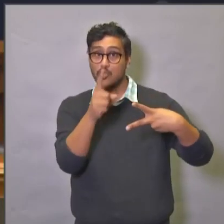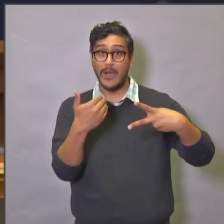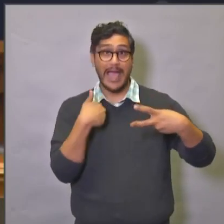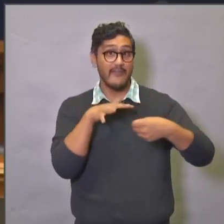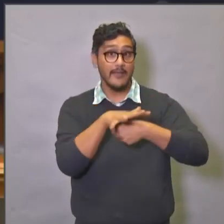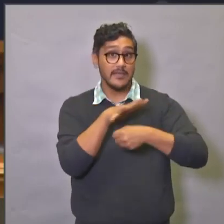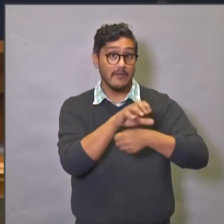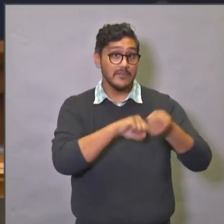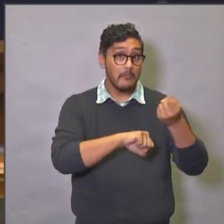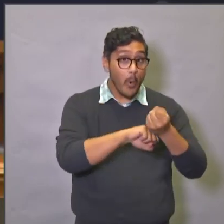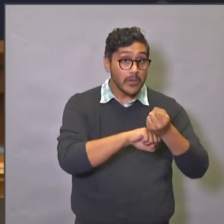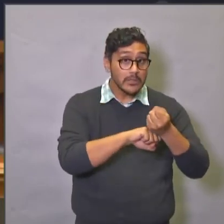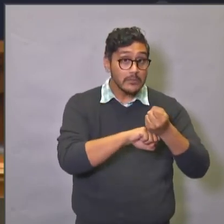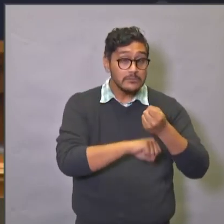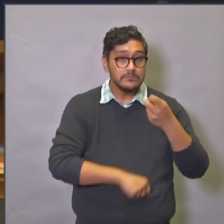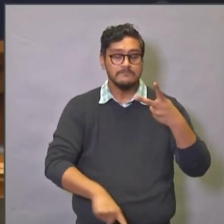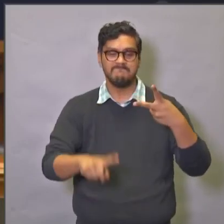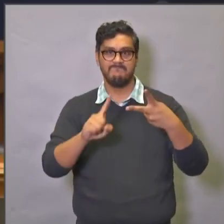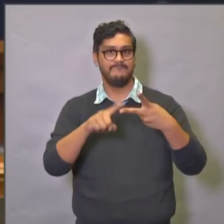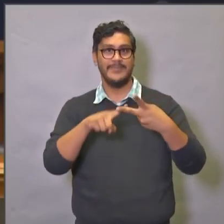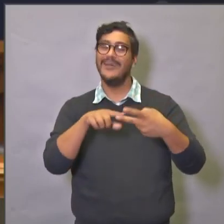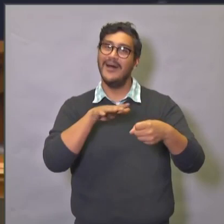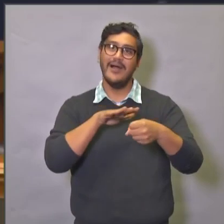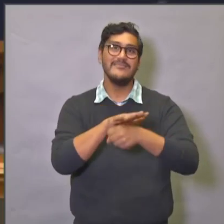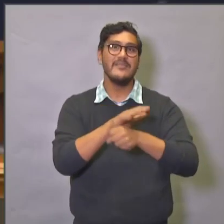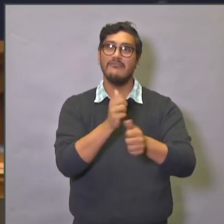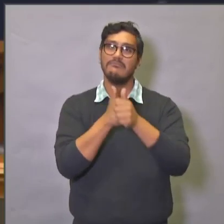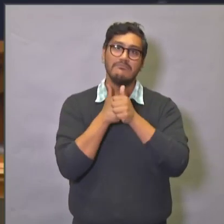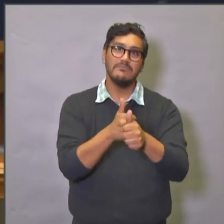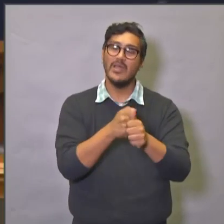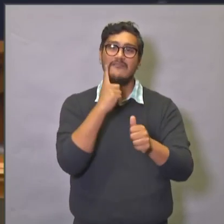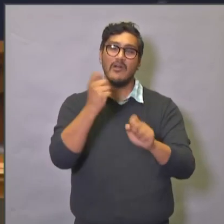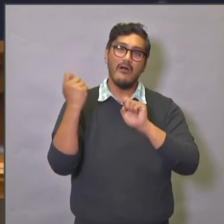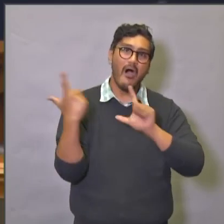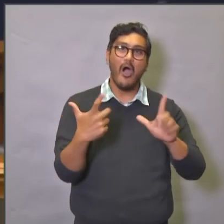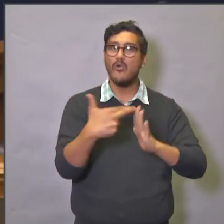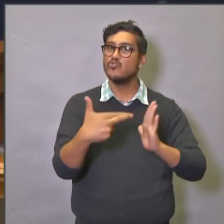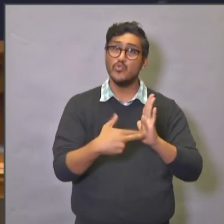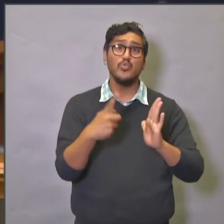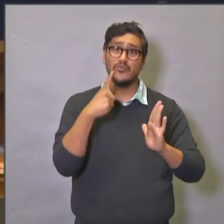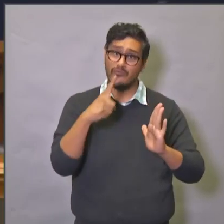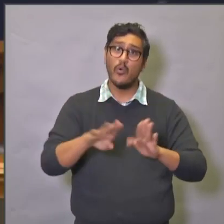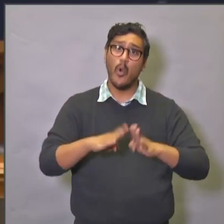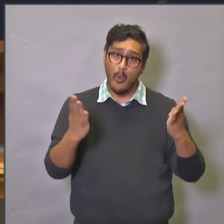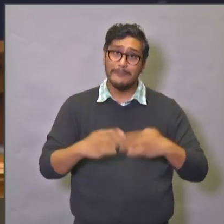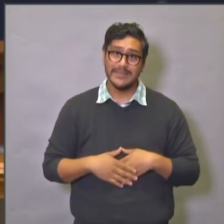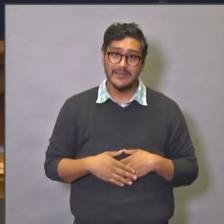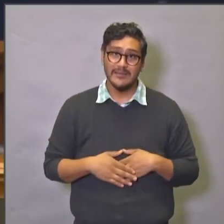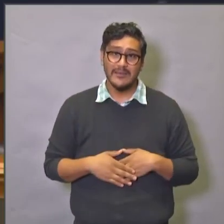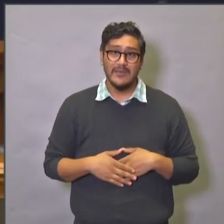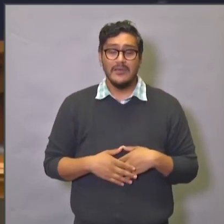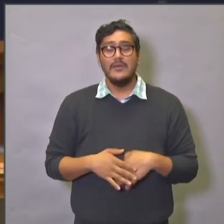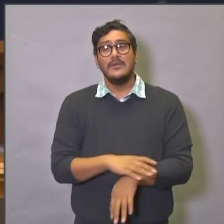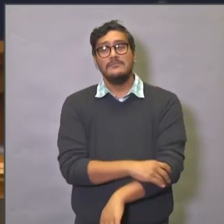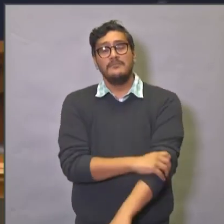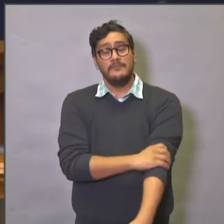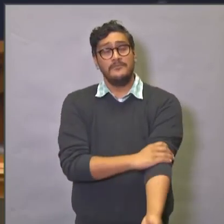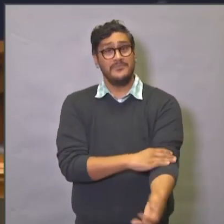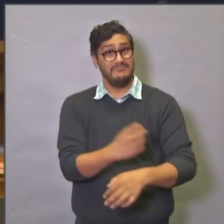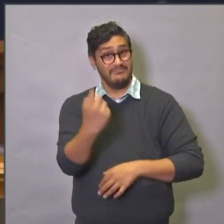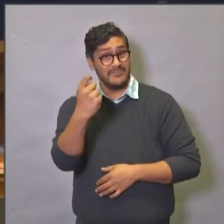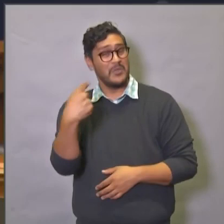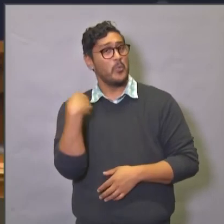be enough fidelity to all of the directives that are required for reopenings. And two, that we're able to